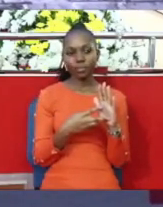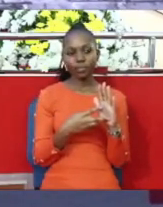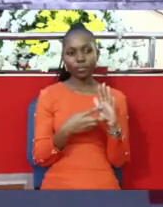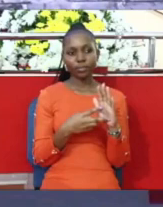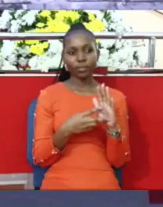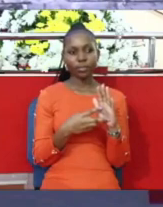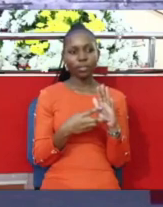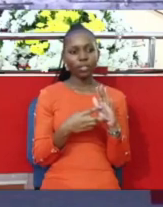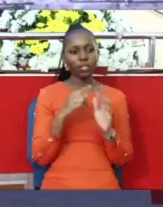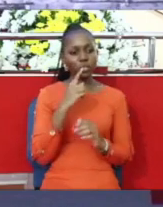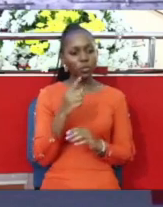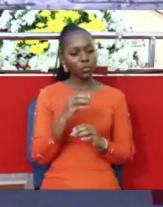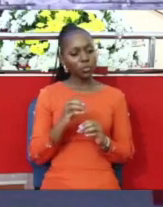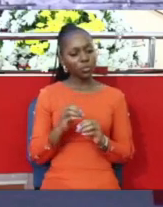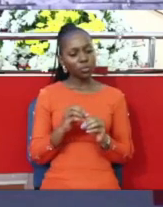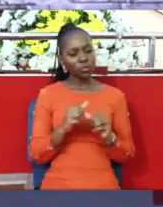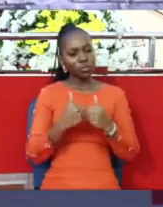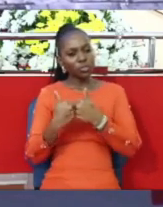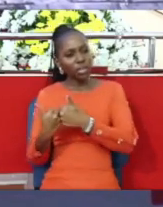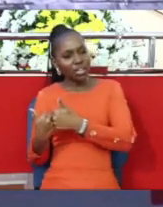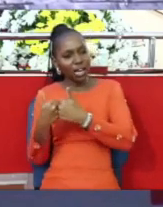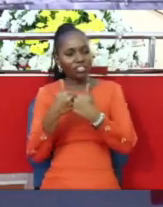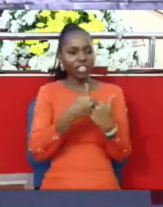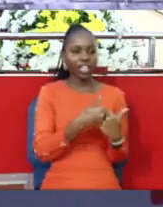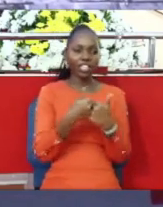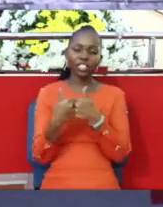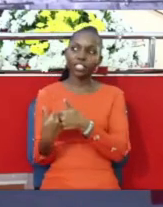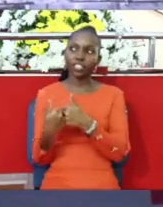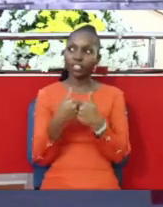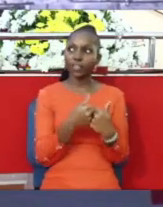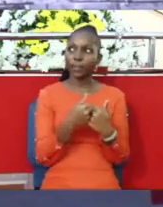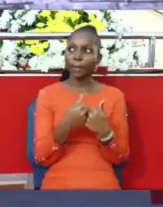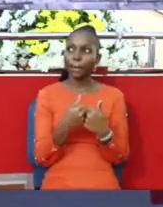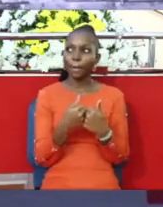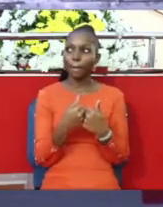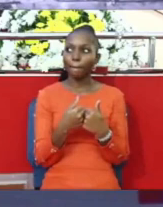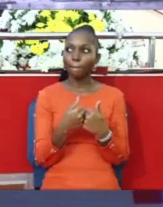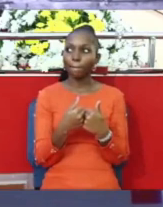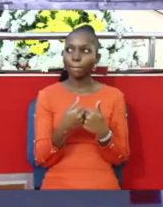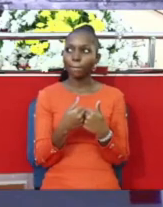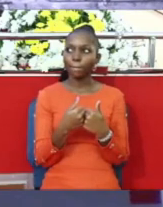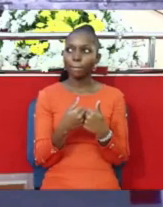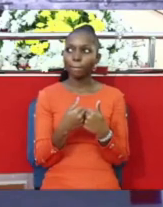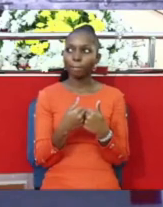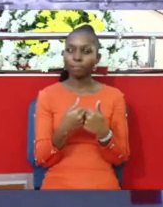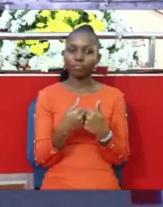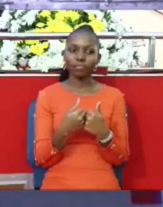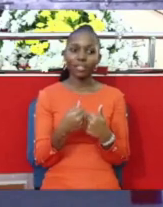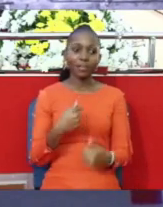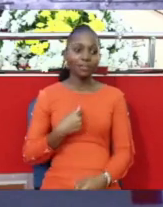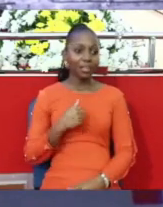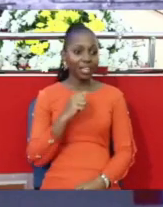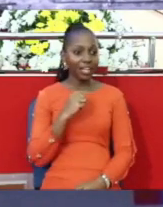I struggle. Nangangana ama na shina sinikisho. I'm not saying you change your name, but if you